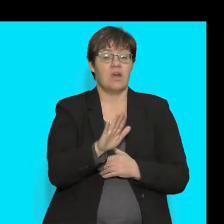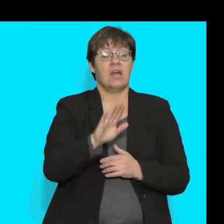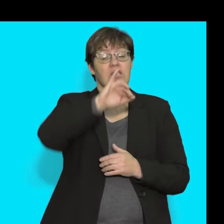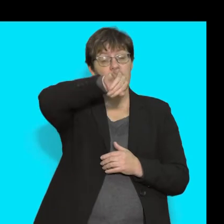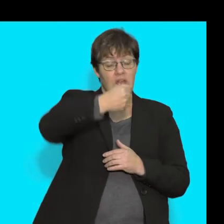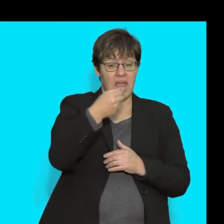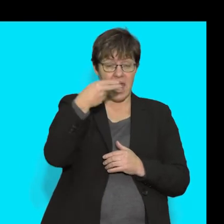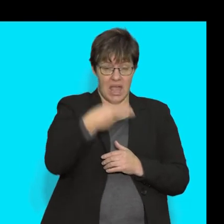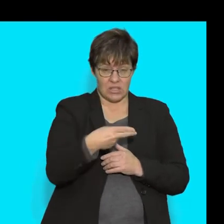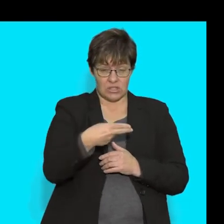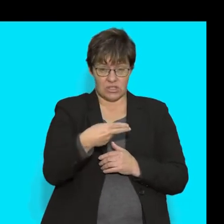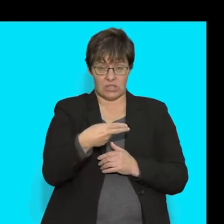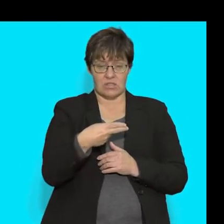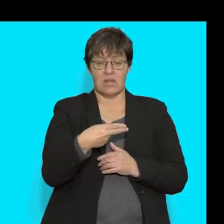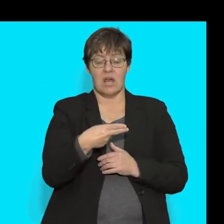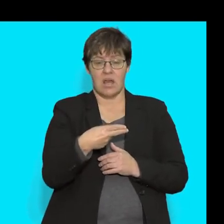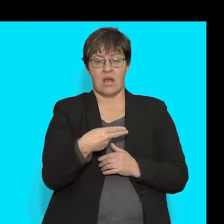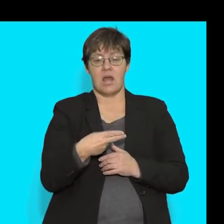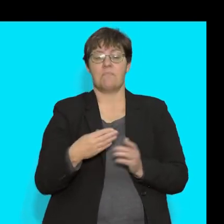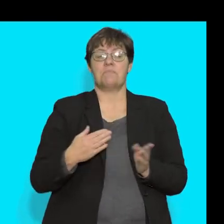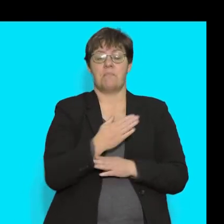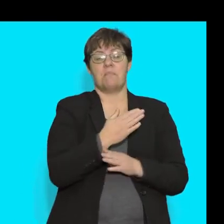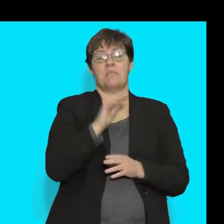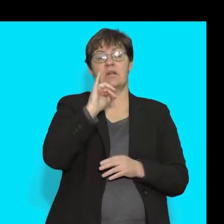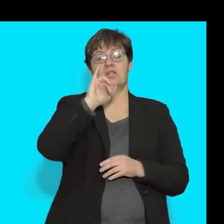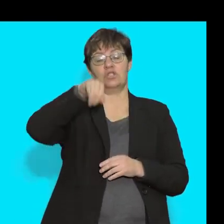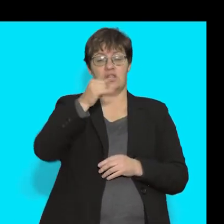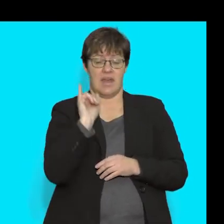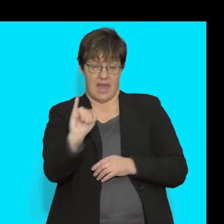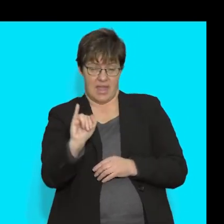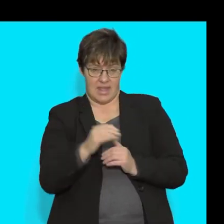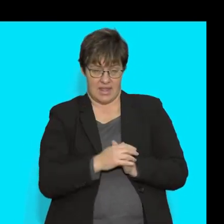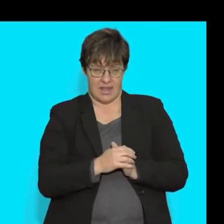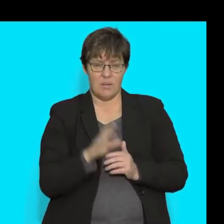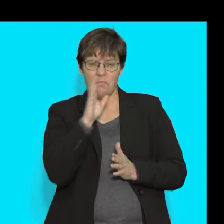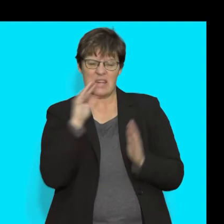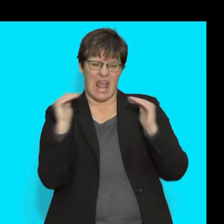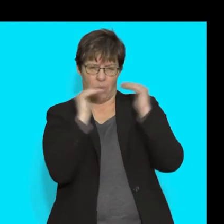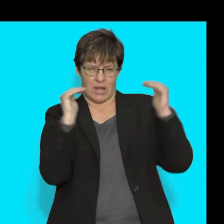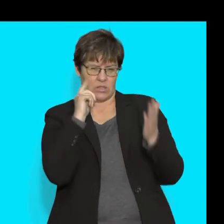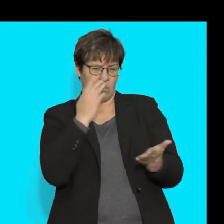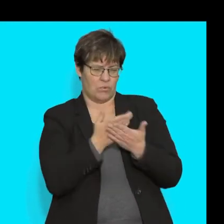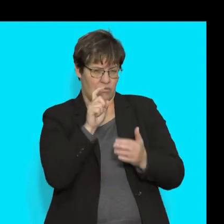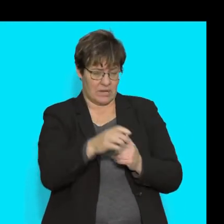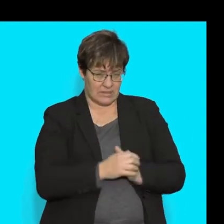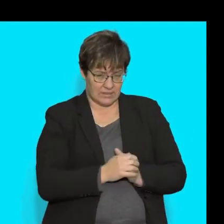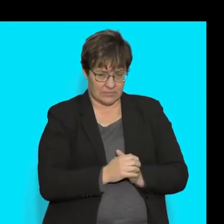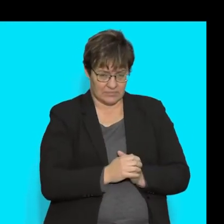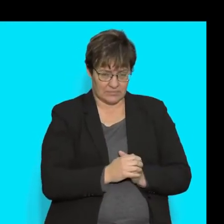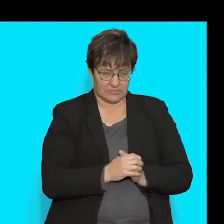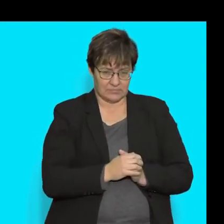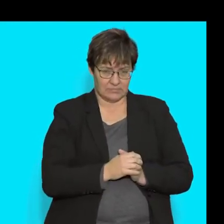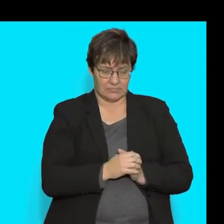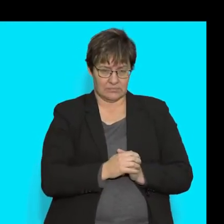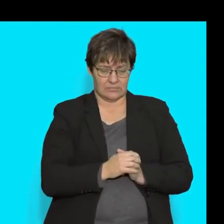prove that JH is bisect GI, right? So we need to prove some equality there. The J and